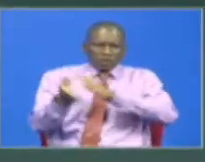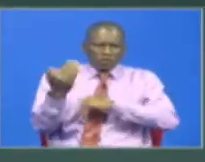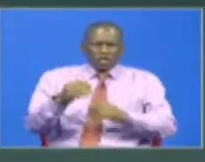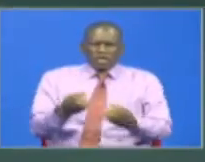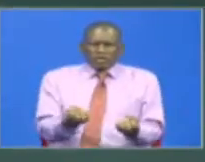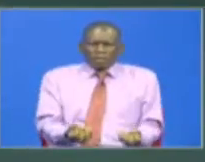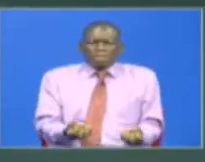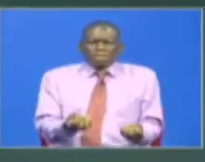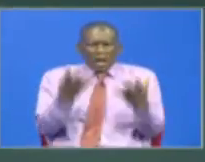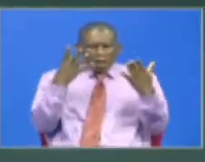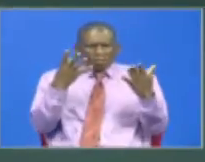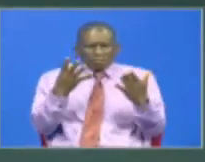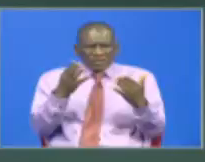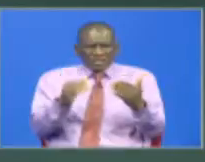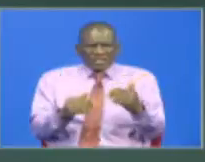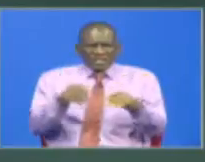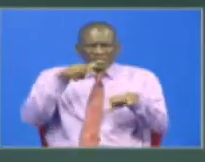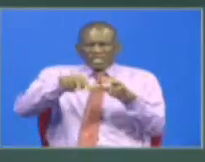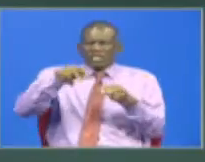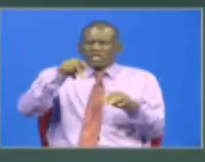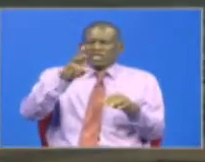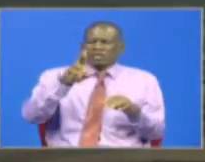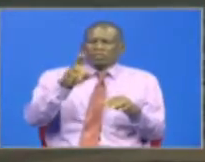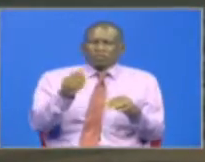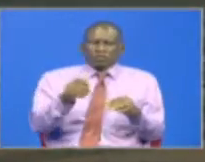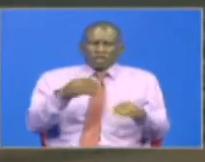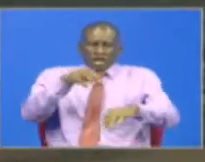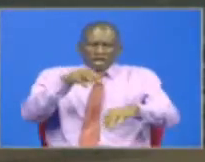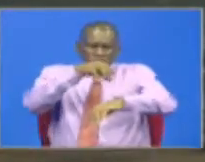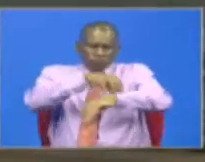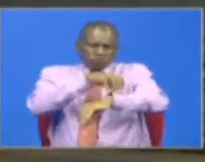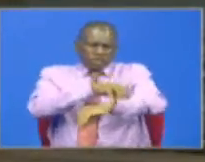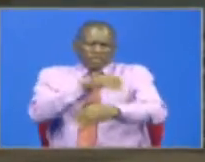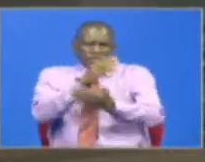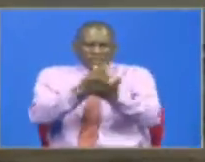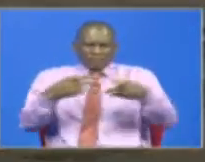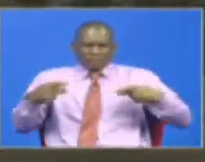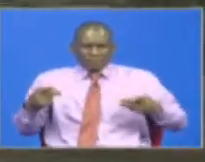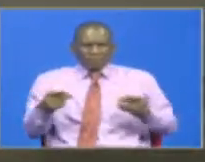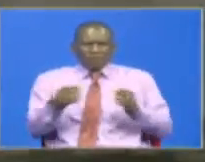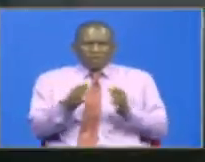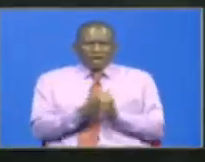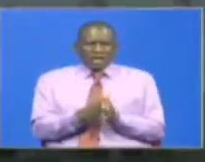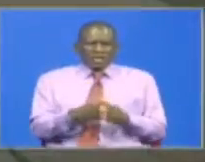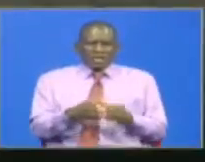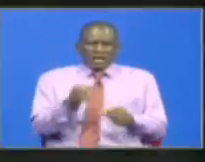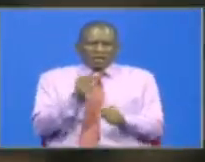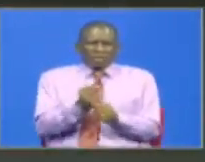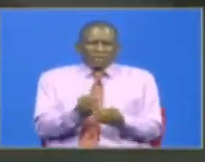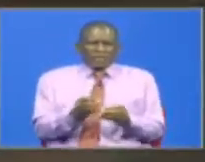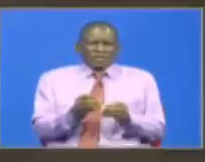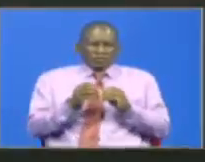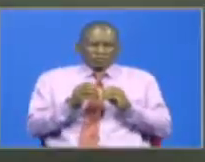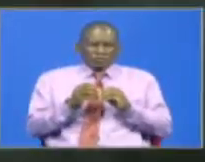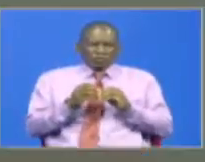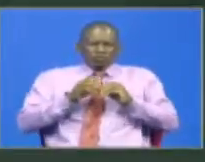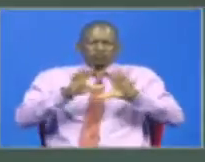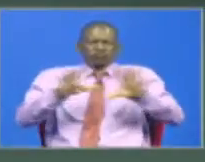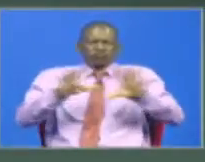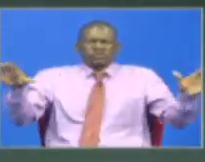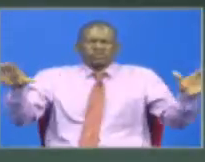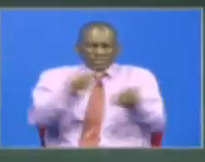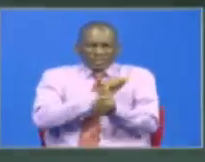have occurred at the port, has wounded a number of people and caused widespread destruction up